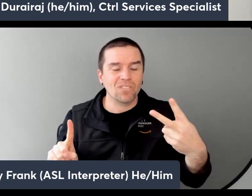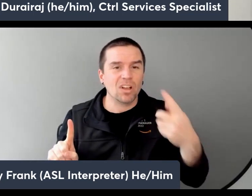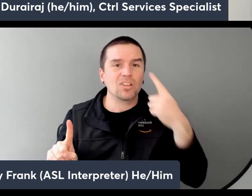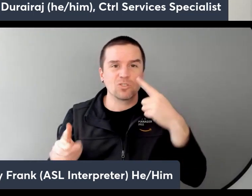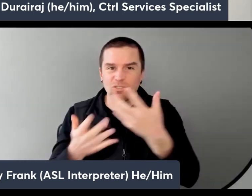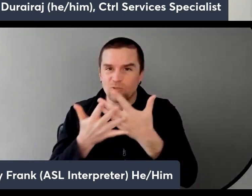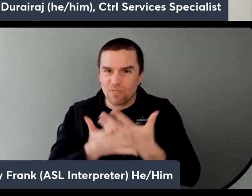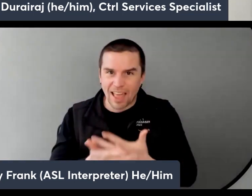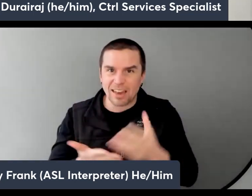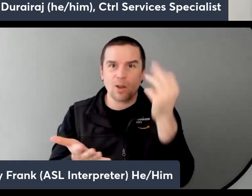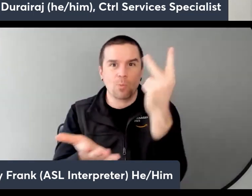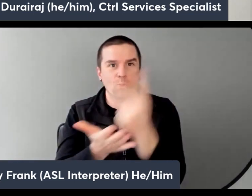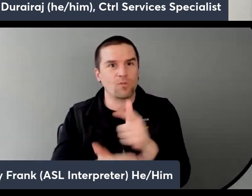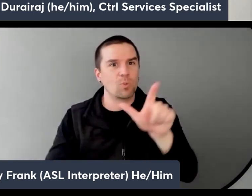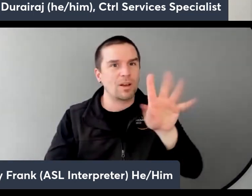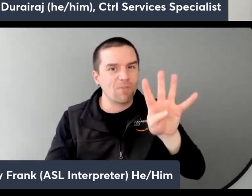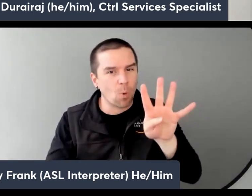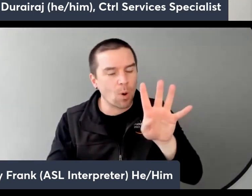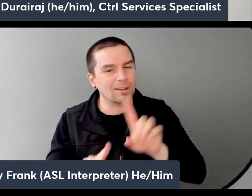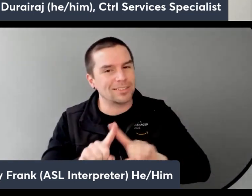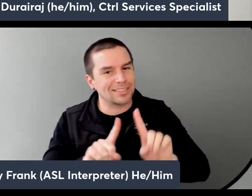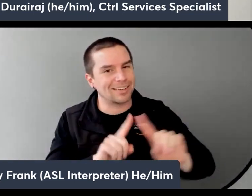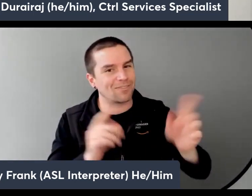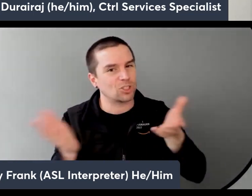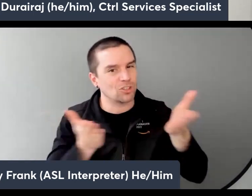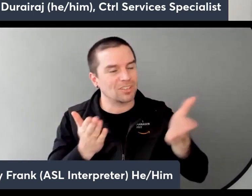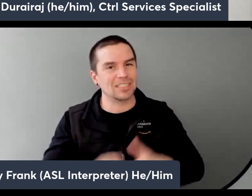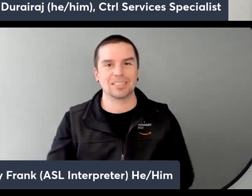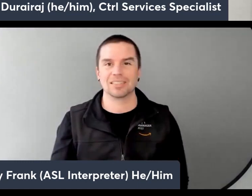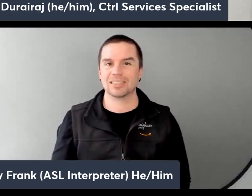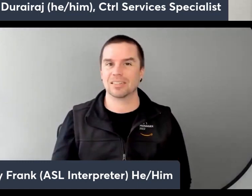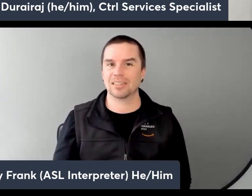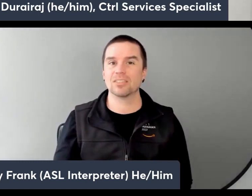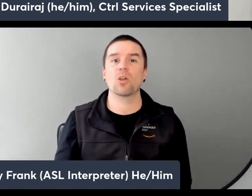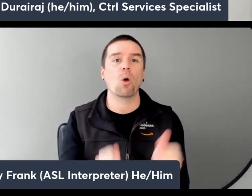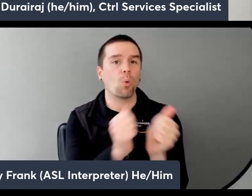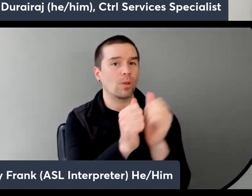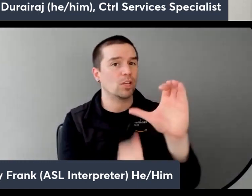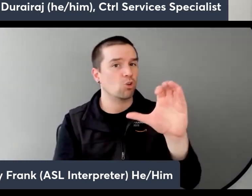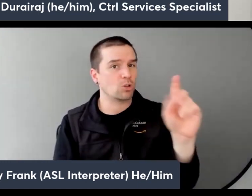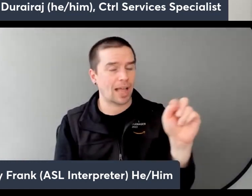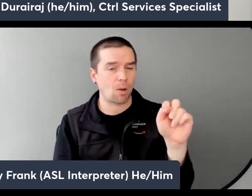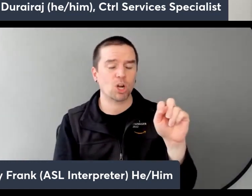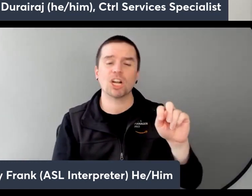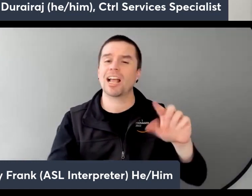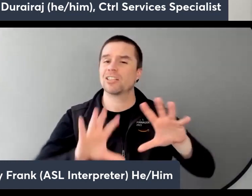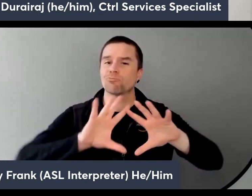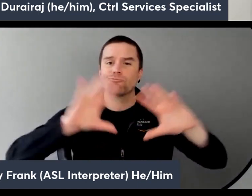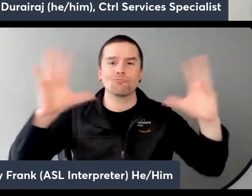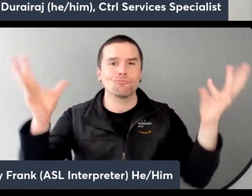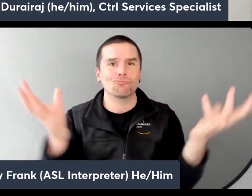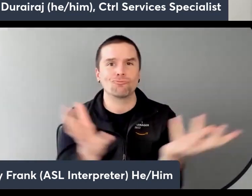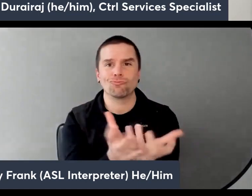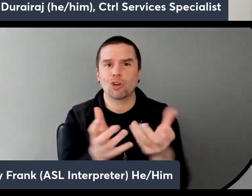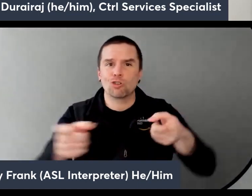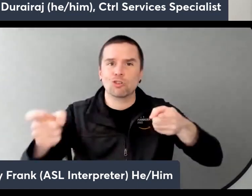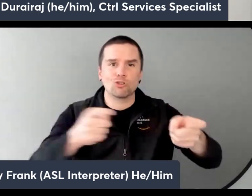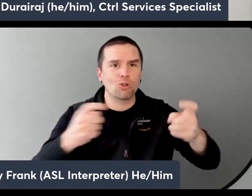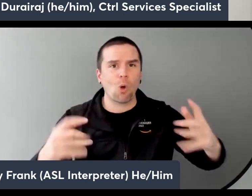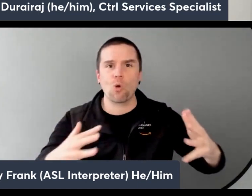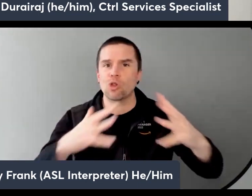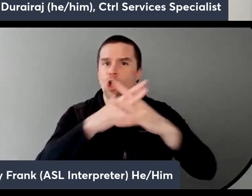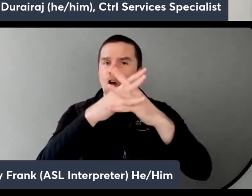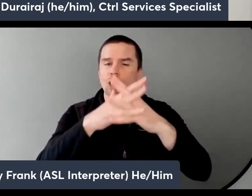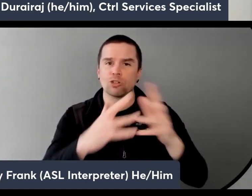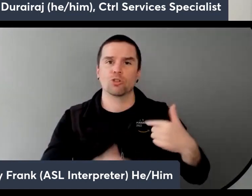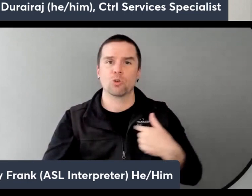So with Control Tower's comprehensive controls management launch, where we include over 300